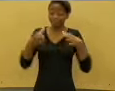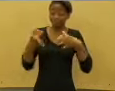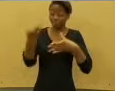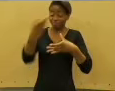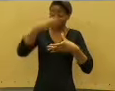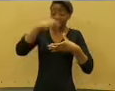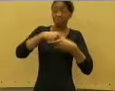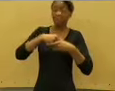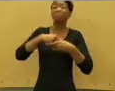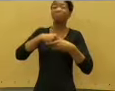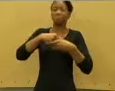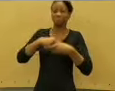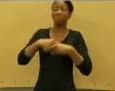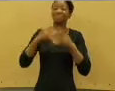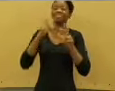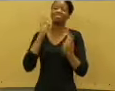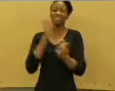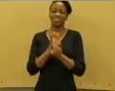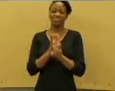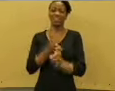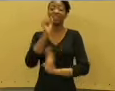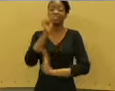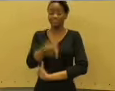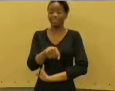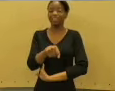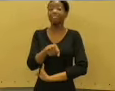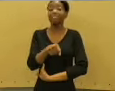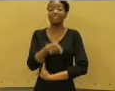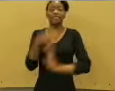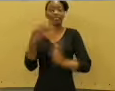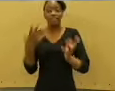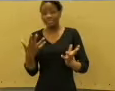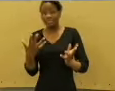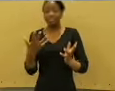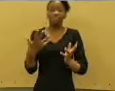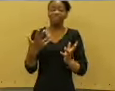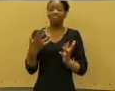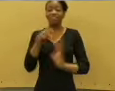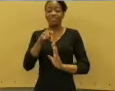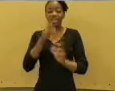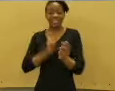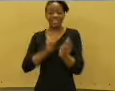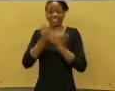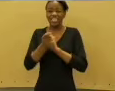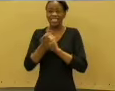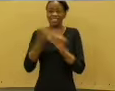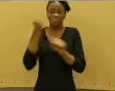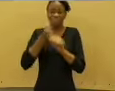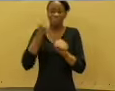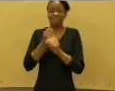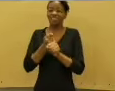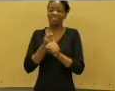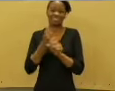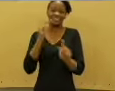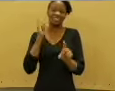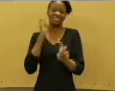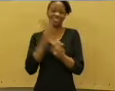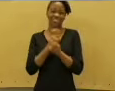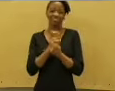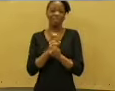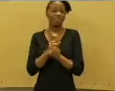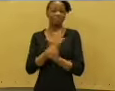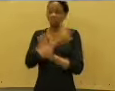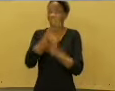you out on your problematic ways. It's very difficult to sort of make that change. So I'm not sure if I'm answering your